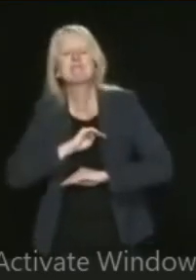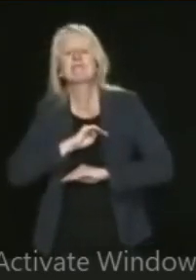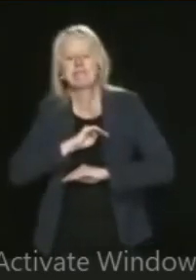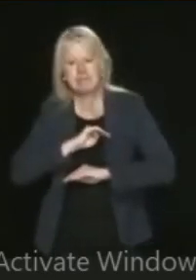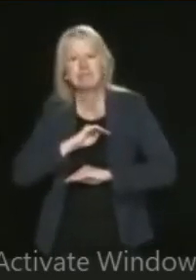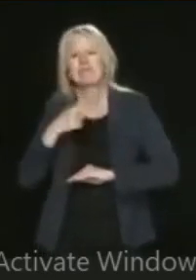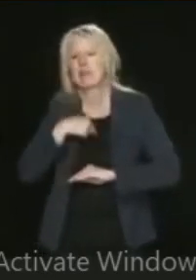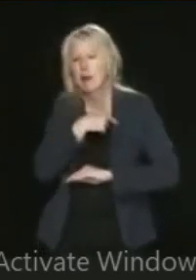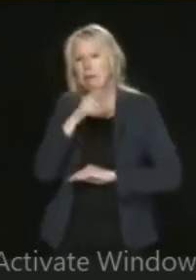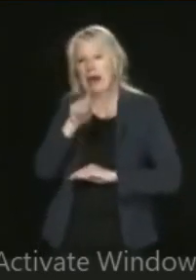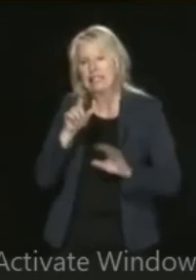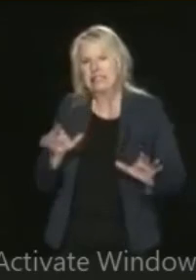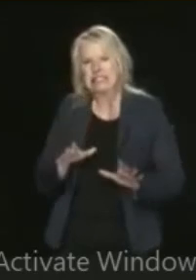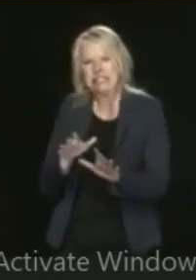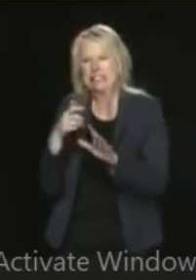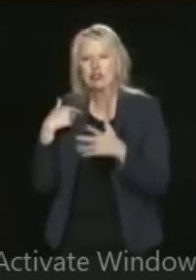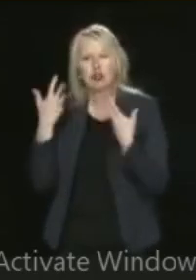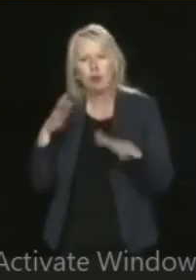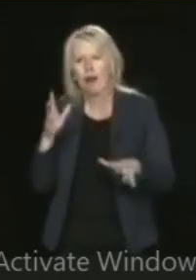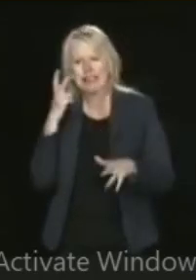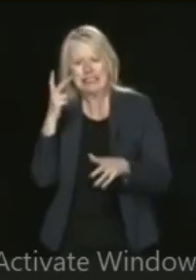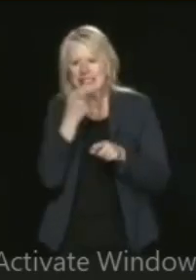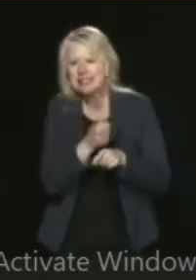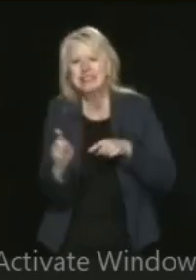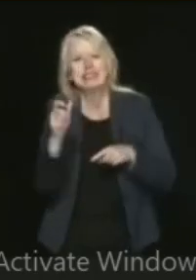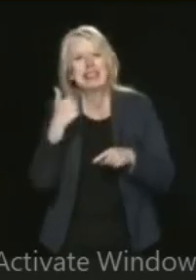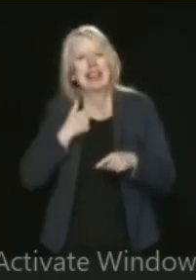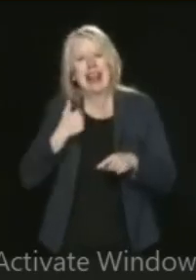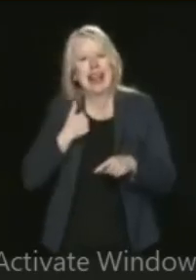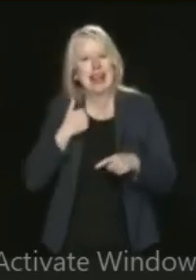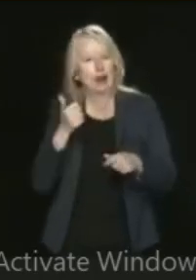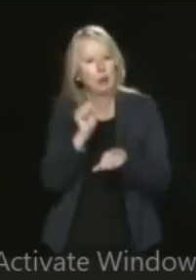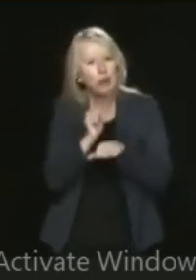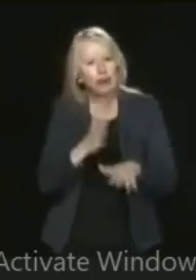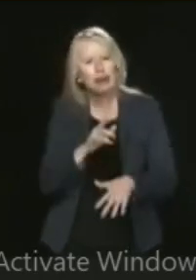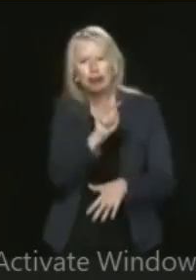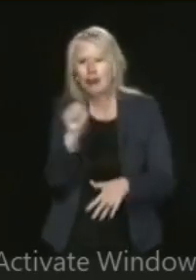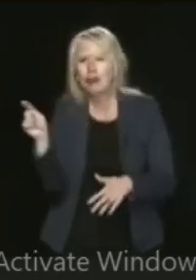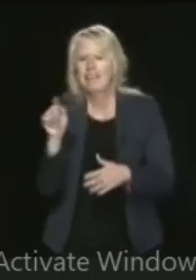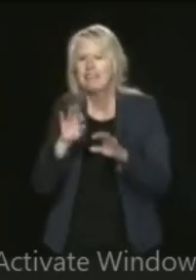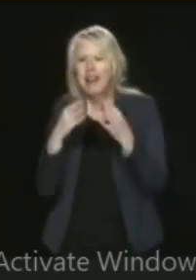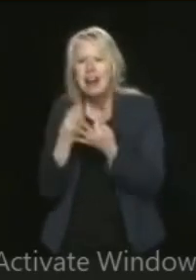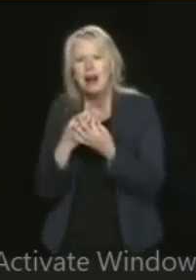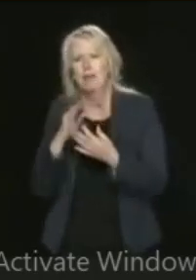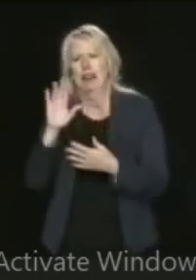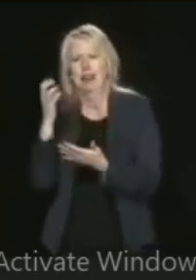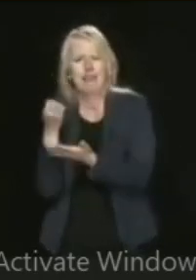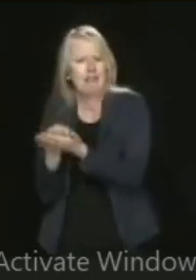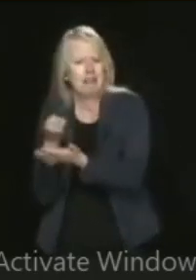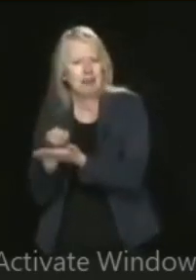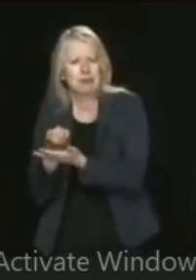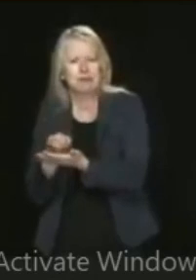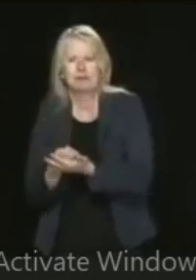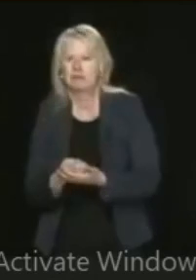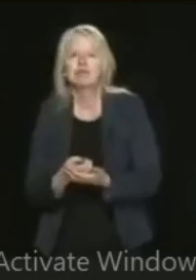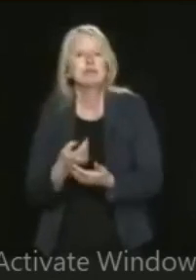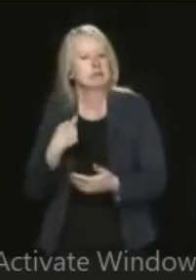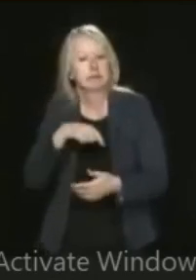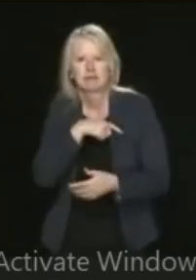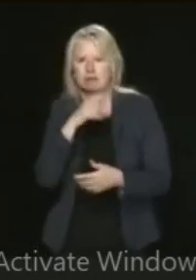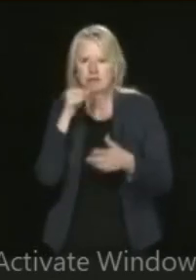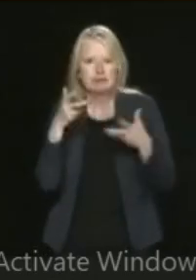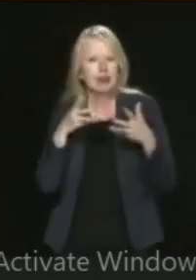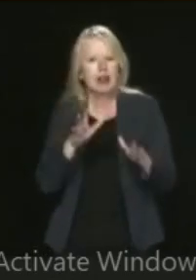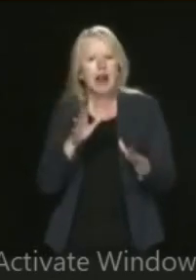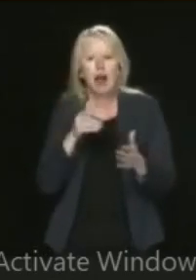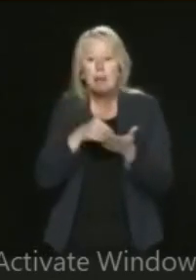prevent massive harm to Canadian workers and families and the Canadian economy. We will not allow millions of